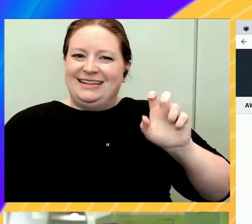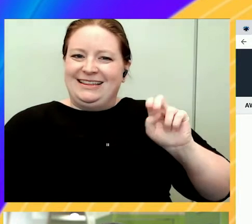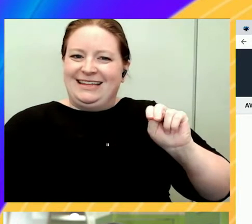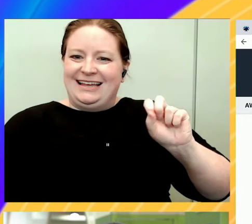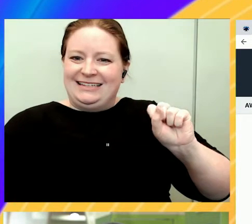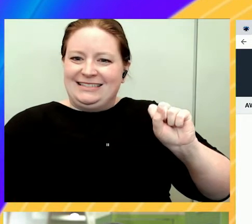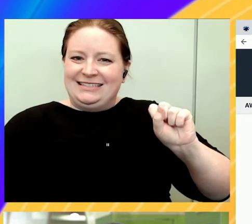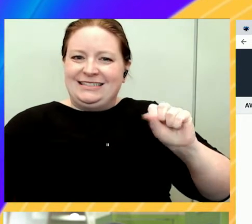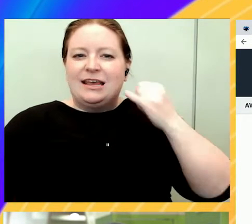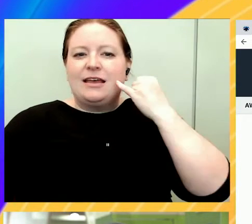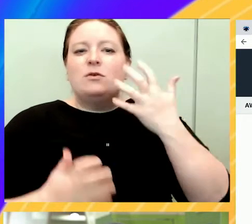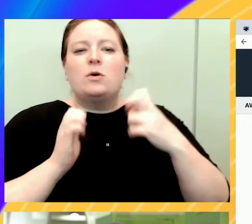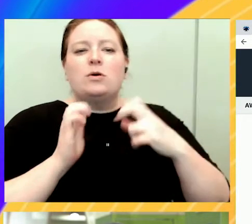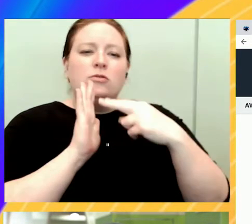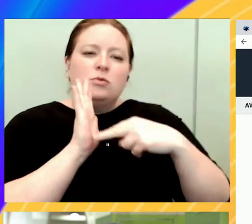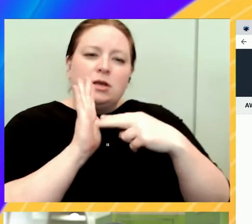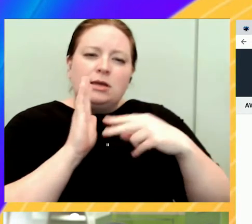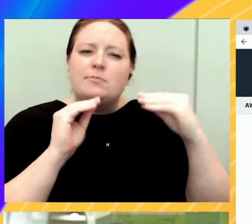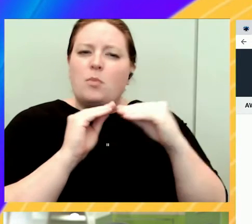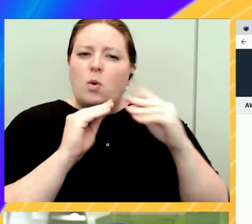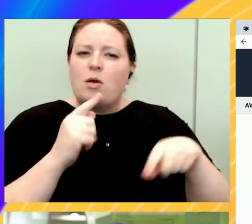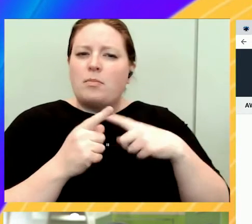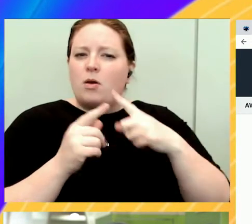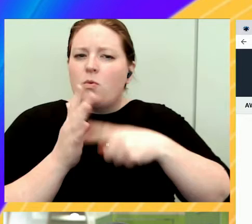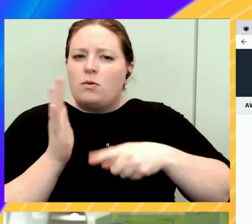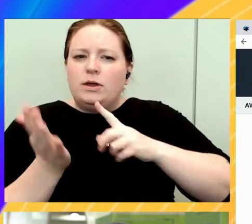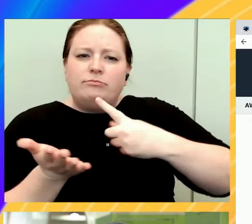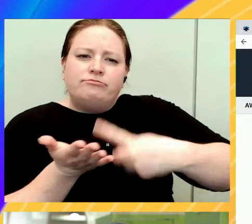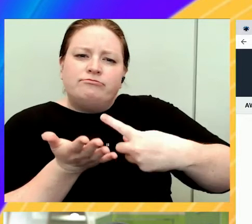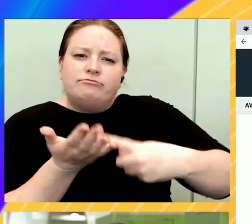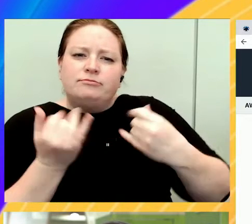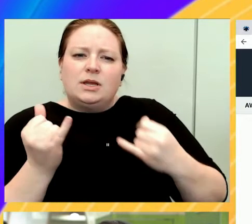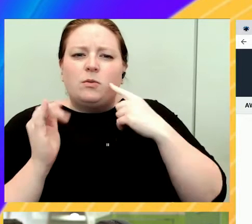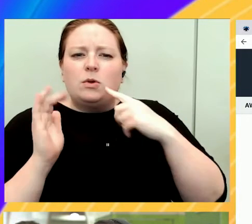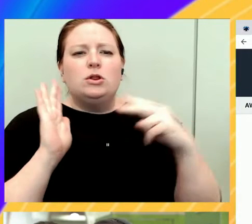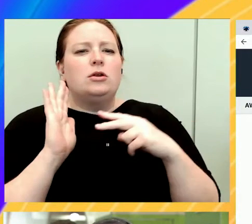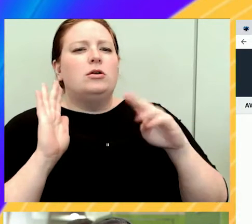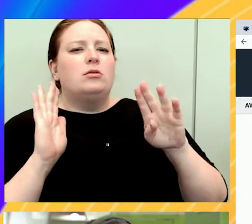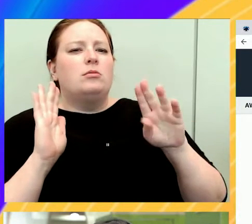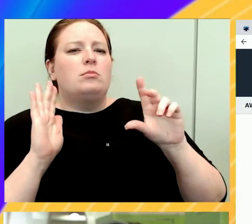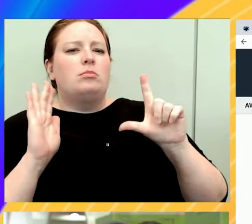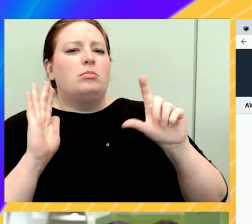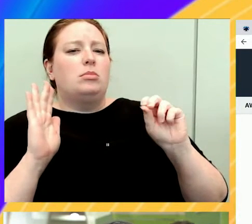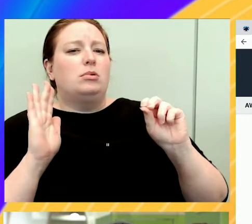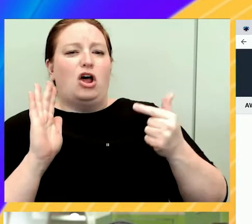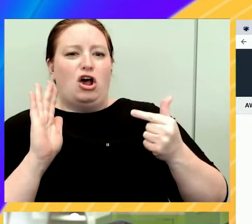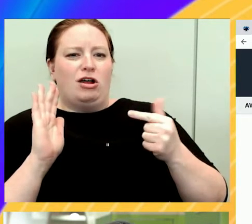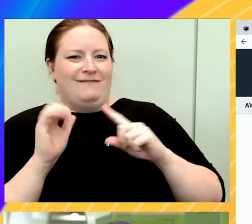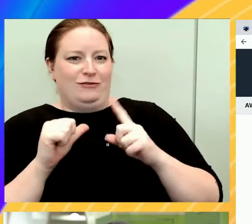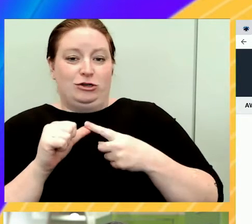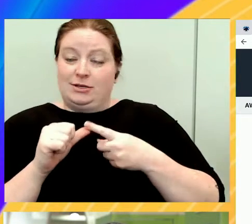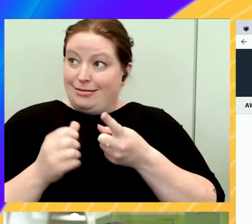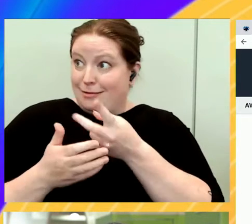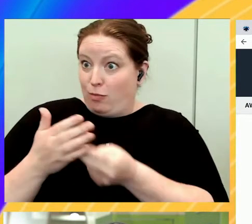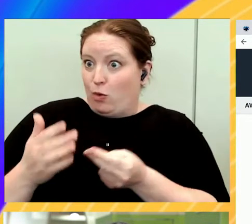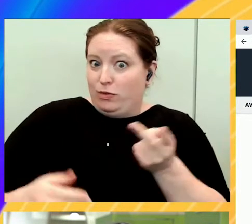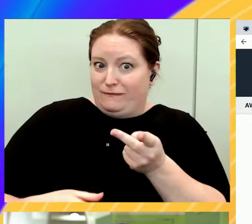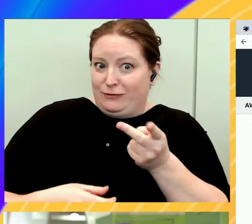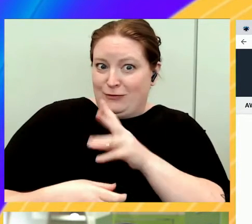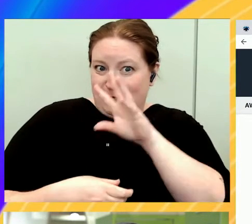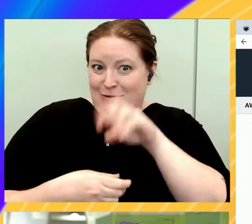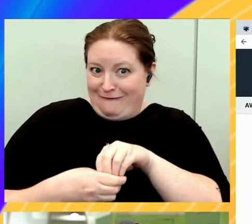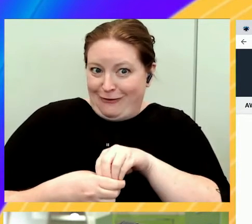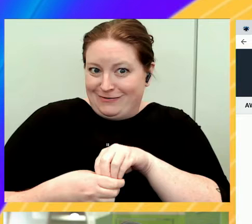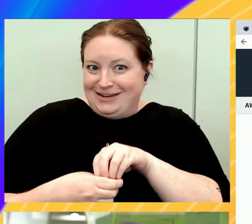about what we talked about today, I would check out the blog post first. That both of you were involved in, because Correct. I see your names on You're there. both co-authors on it. Yeah.